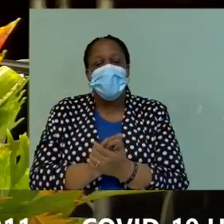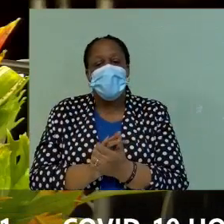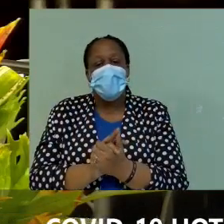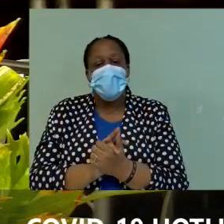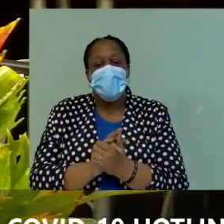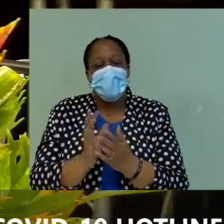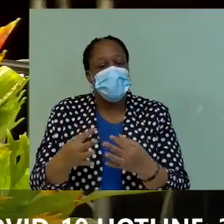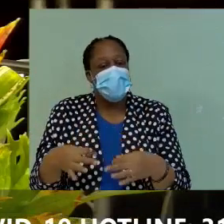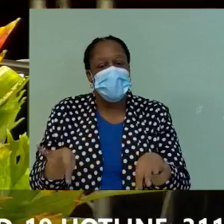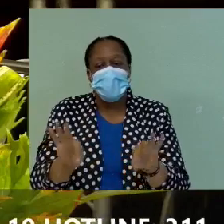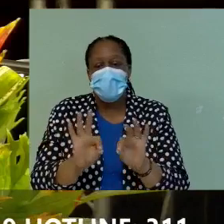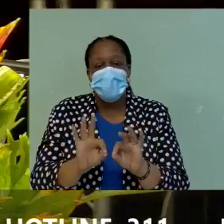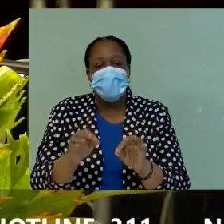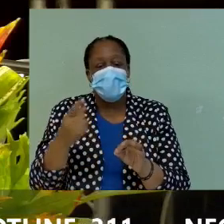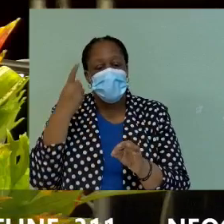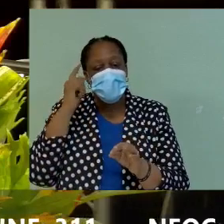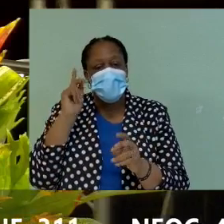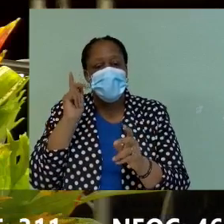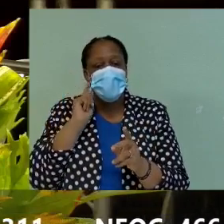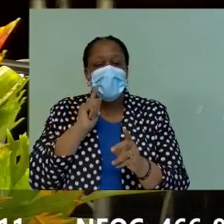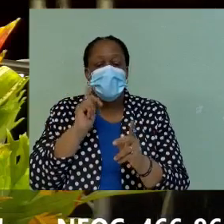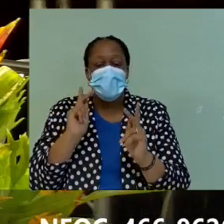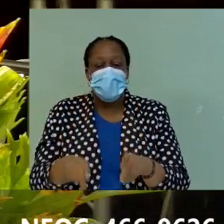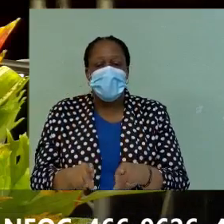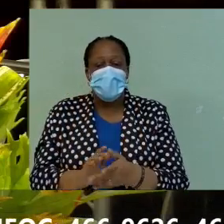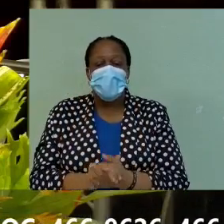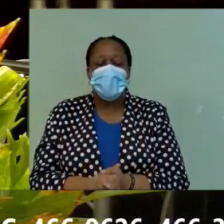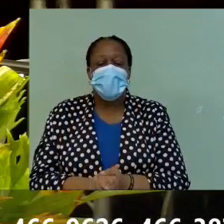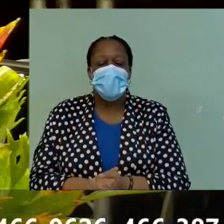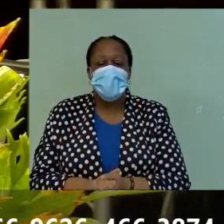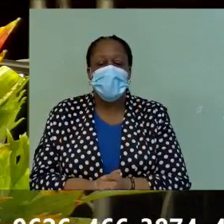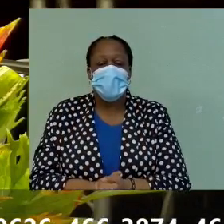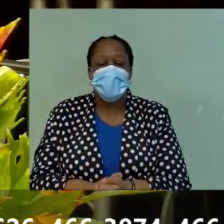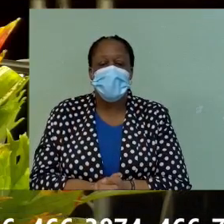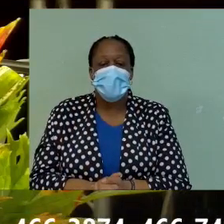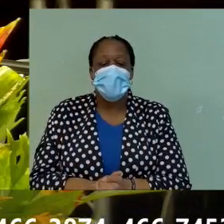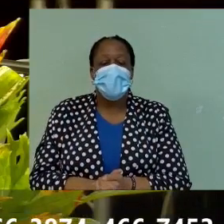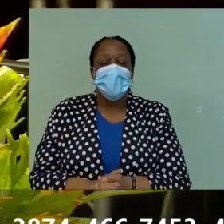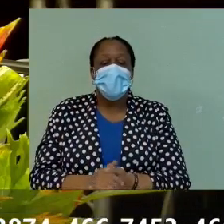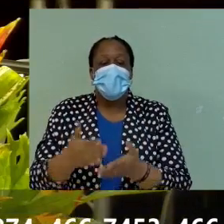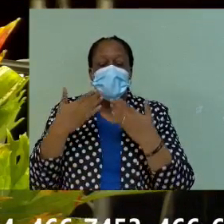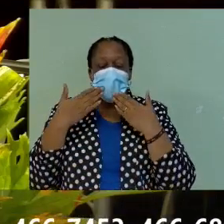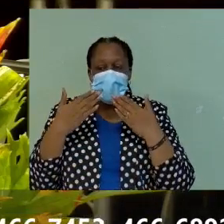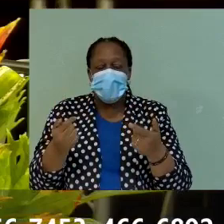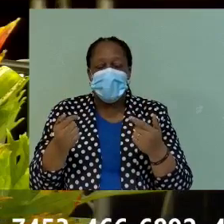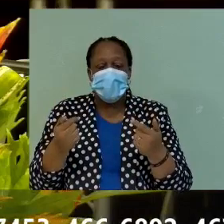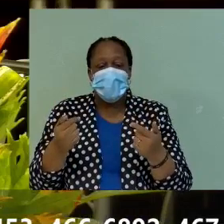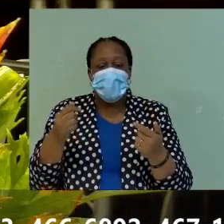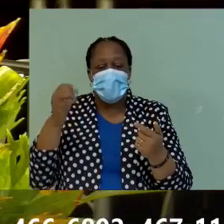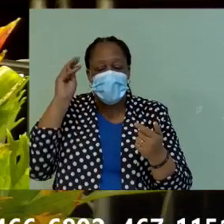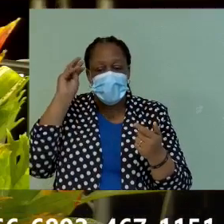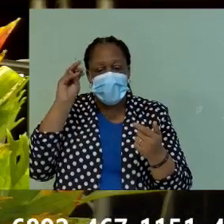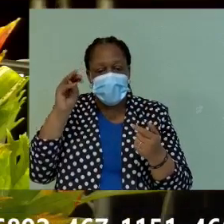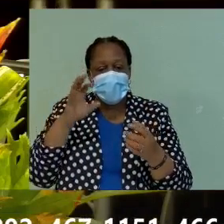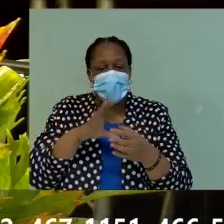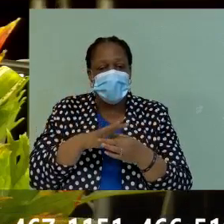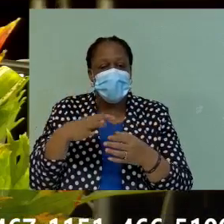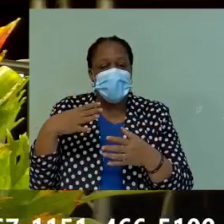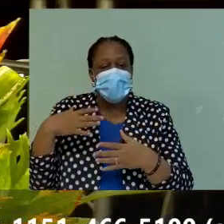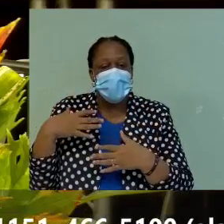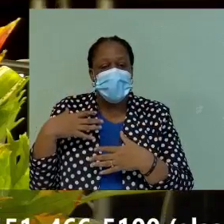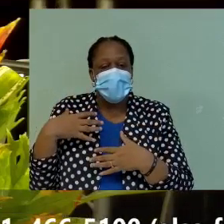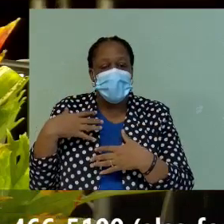important. And we acknowledge and thank the Honorable Wendy Phipps, Minister of State with